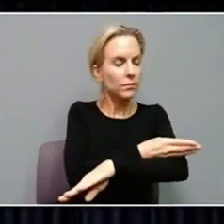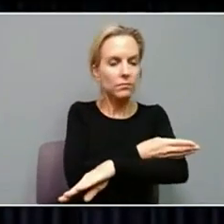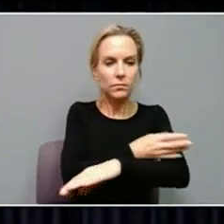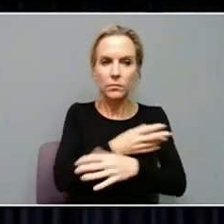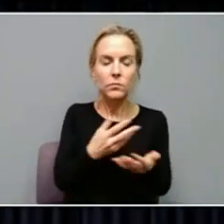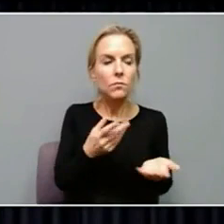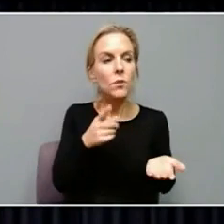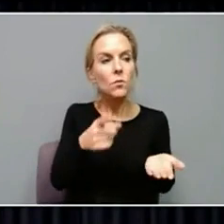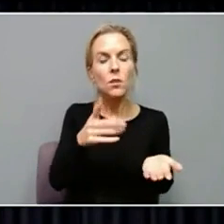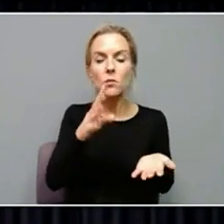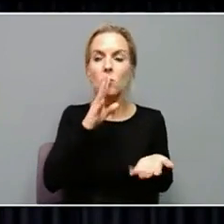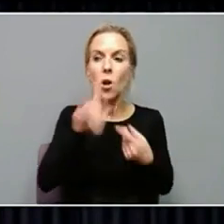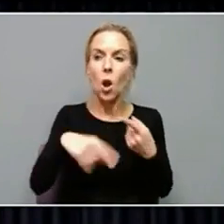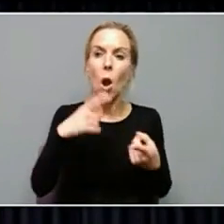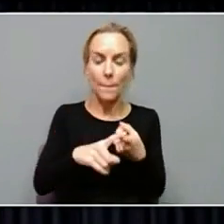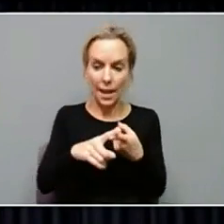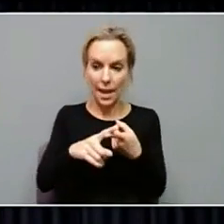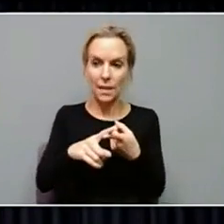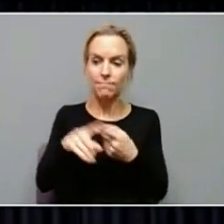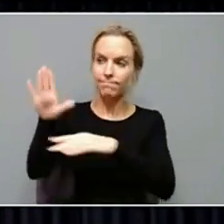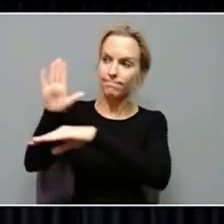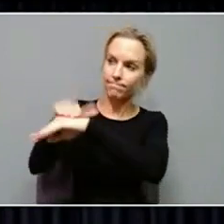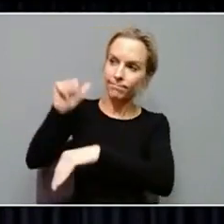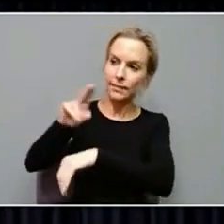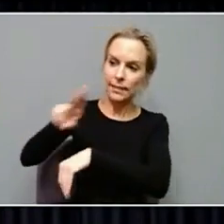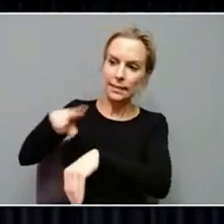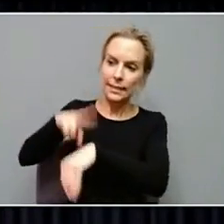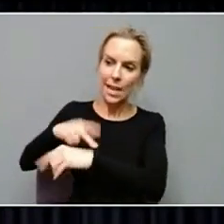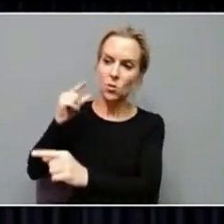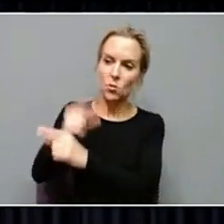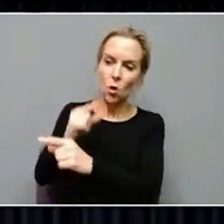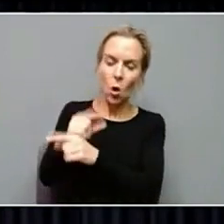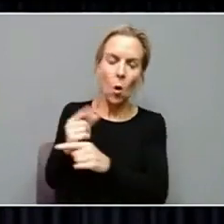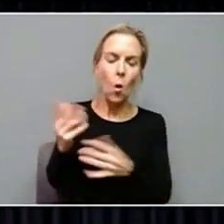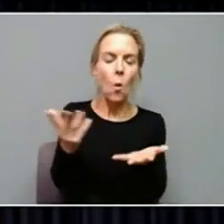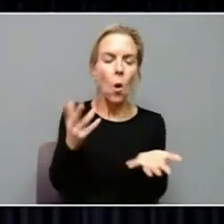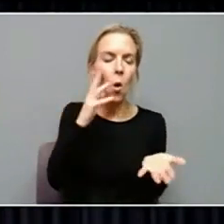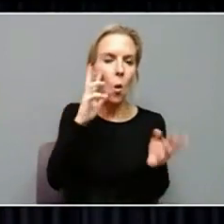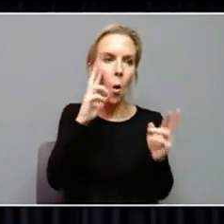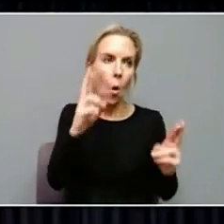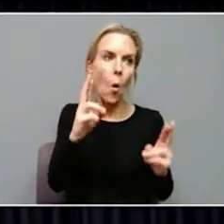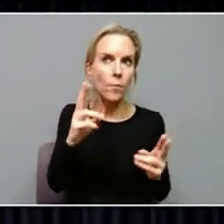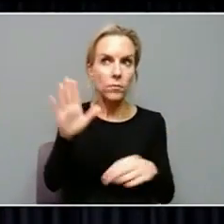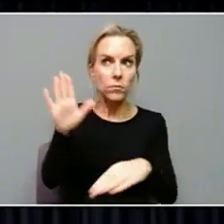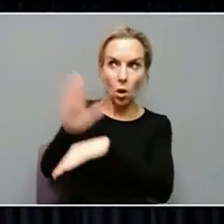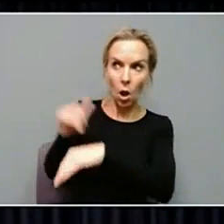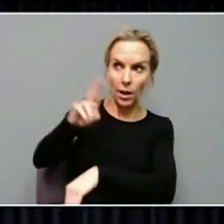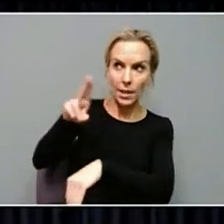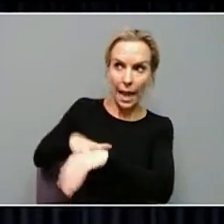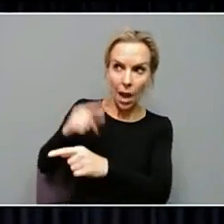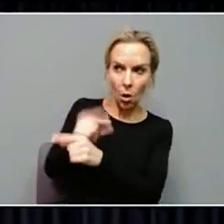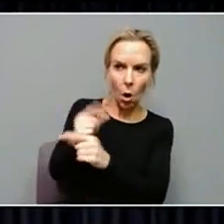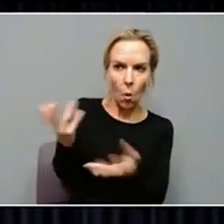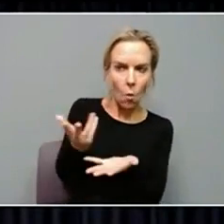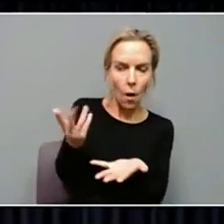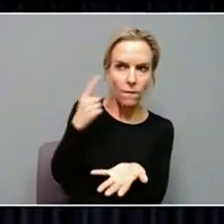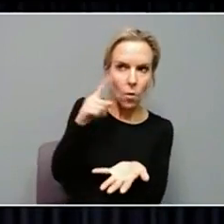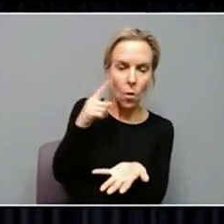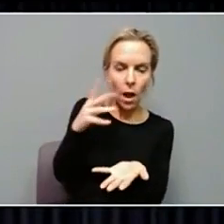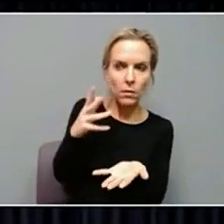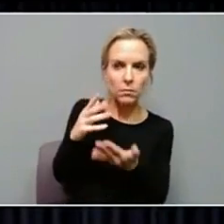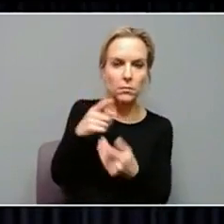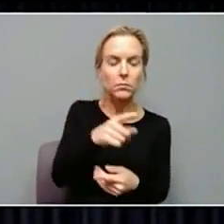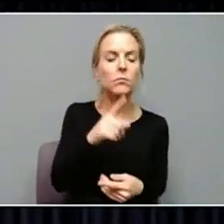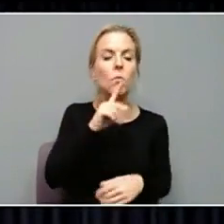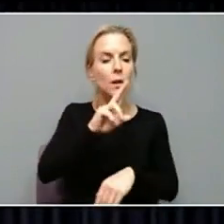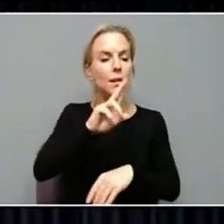you talk about bringing out the National Guard, what are you hoping comes of that? So the National Guard, originally there'll be 7 teams.